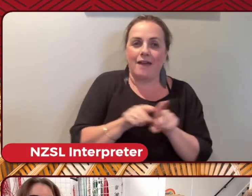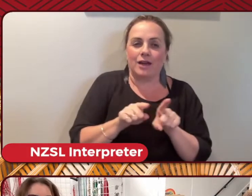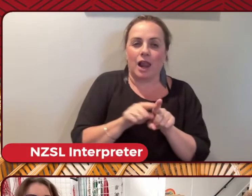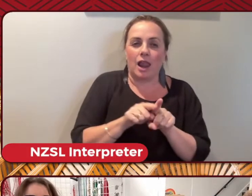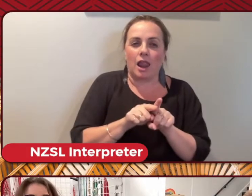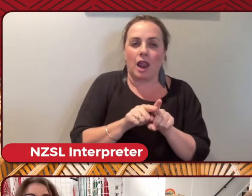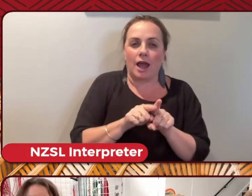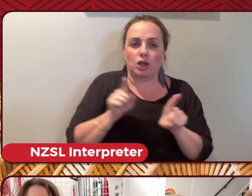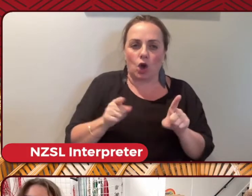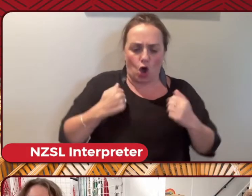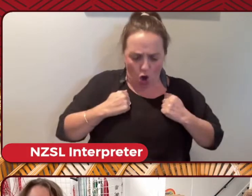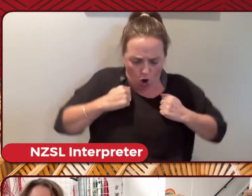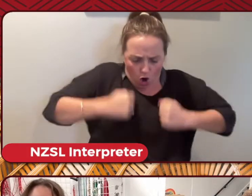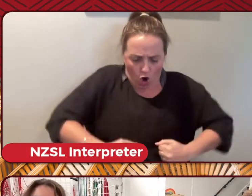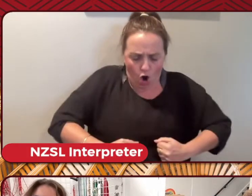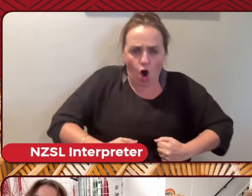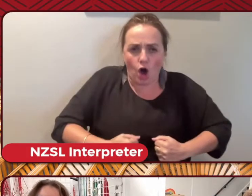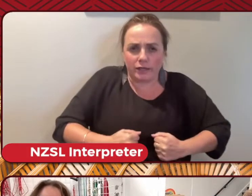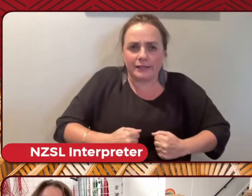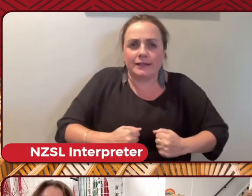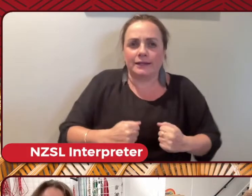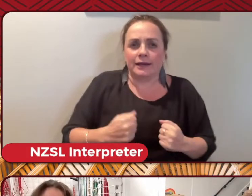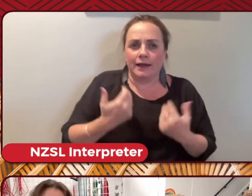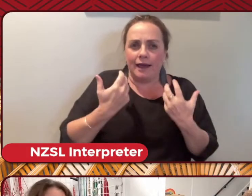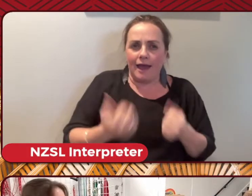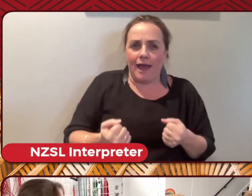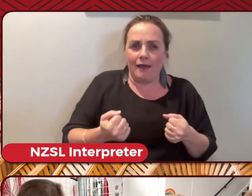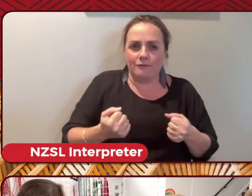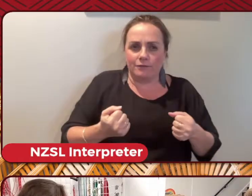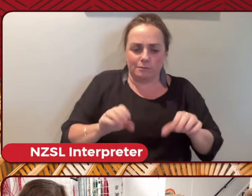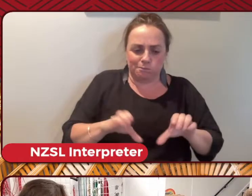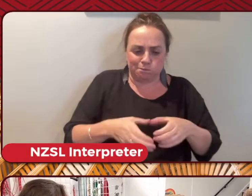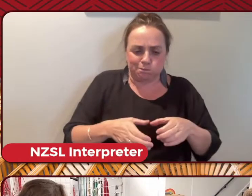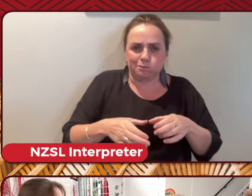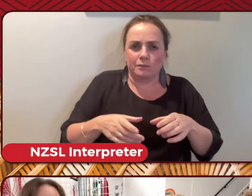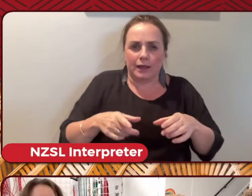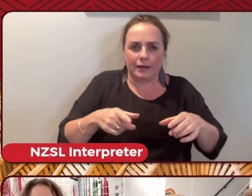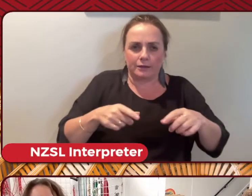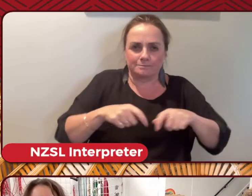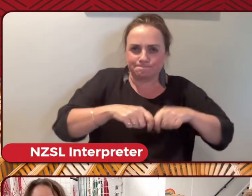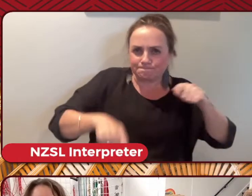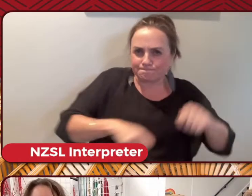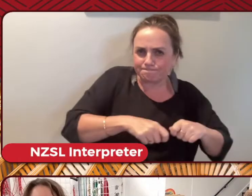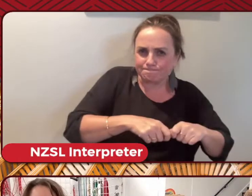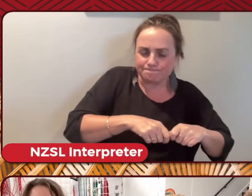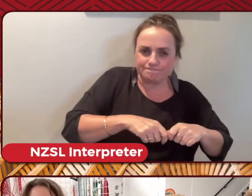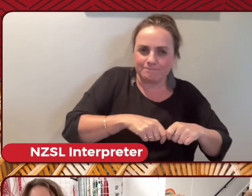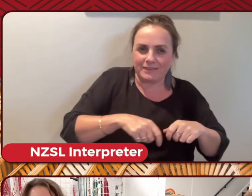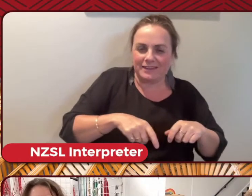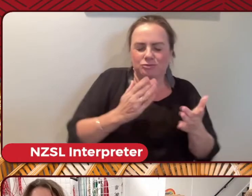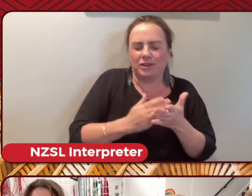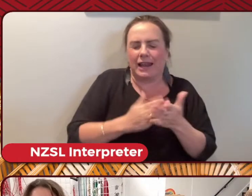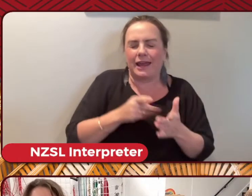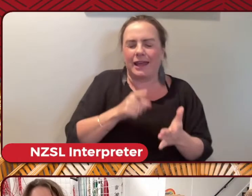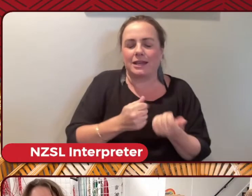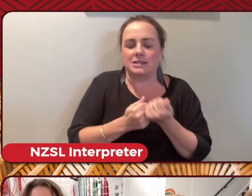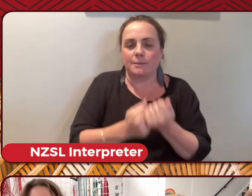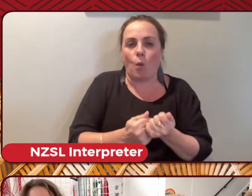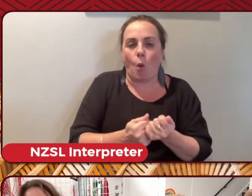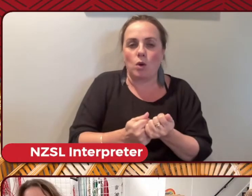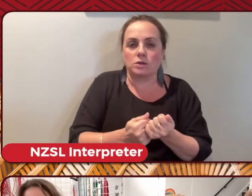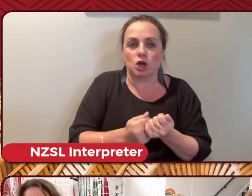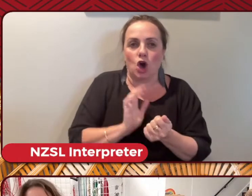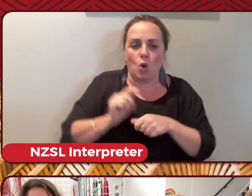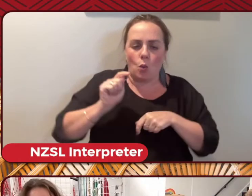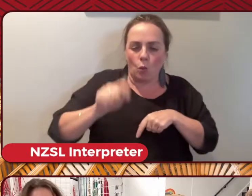sits on top of Rift and Pacer, which a lot of families would be familiar with. And its main role is to support gait function, and then